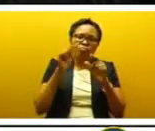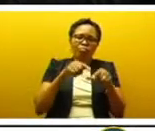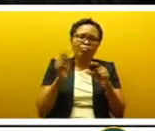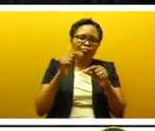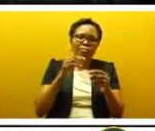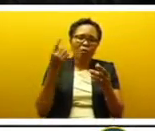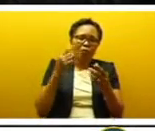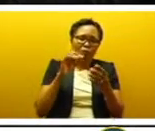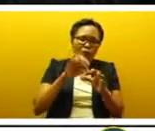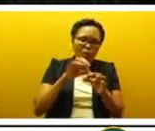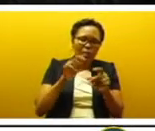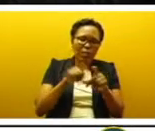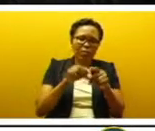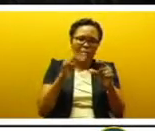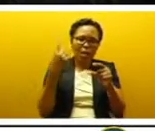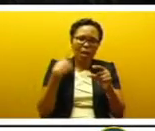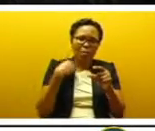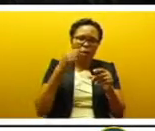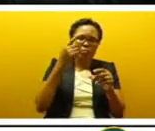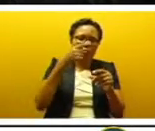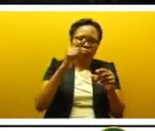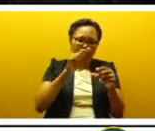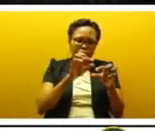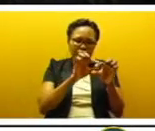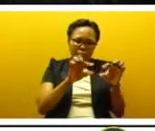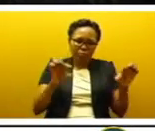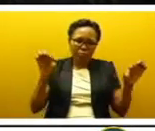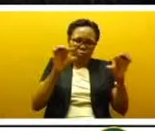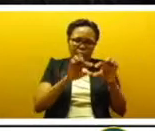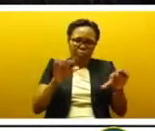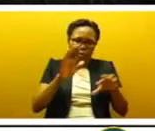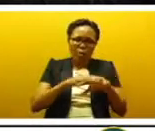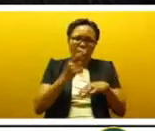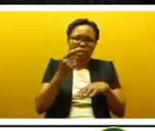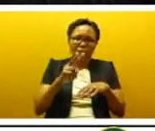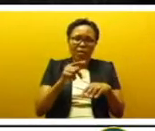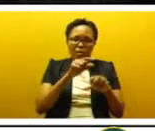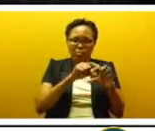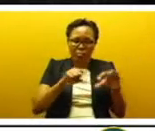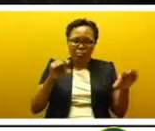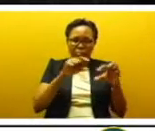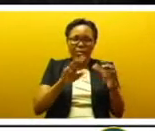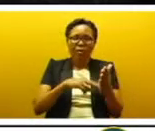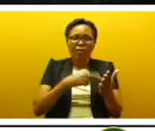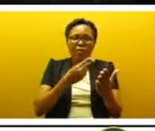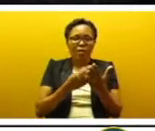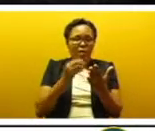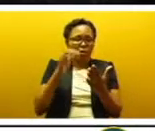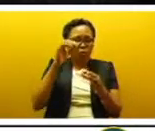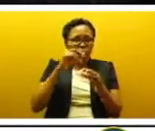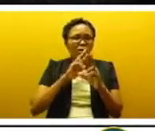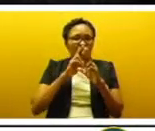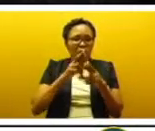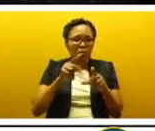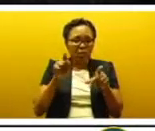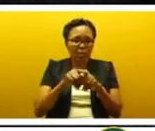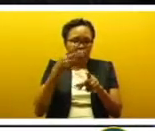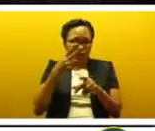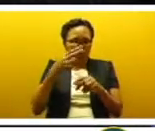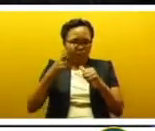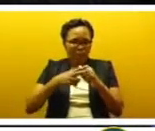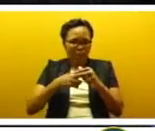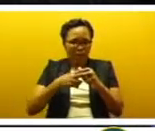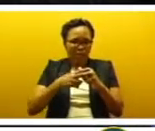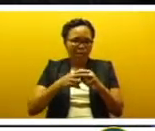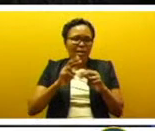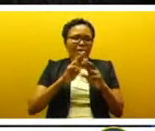no straight answer to the issues of the failure of results and the 27 were not read, that